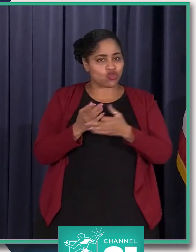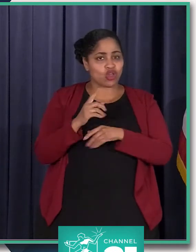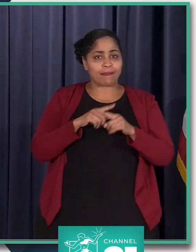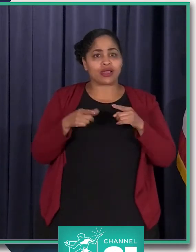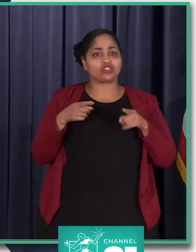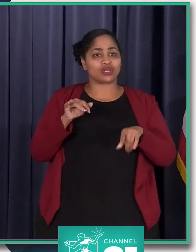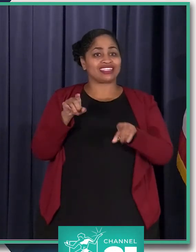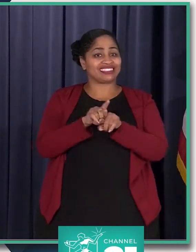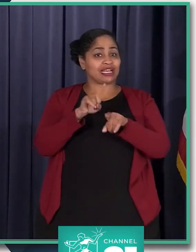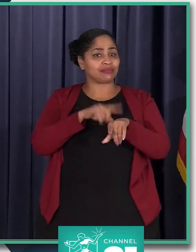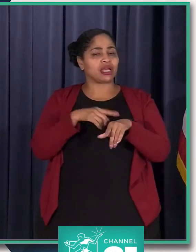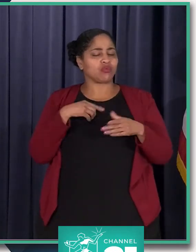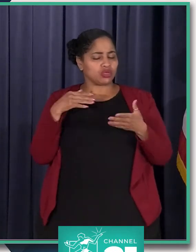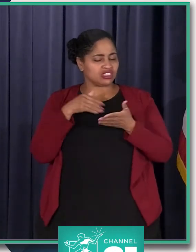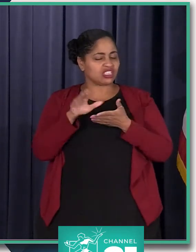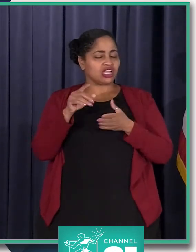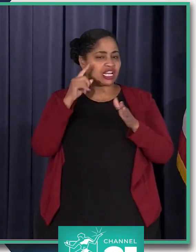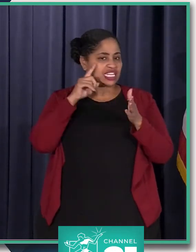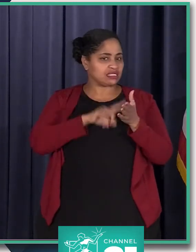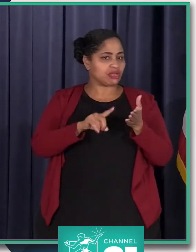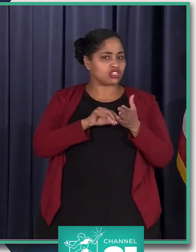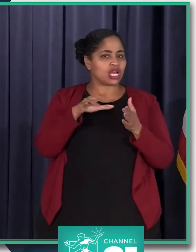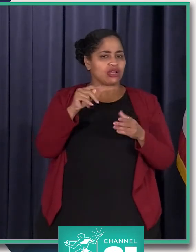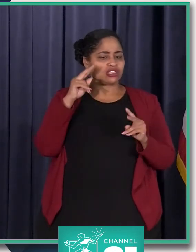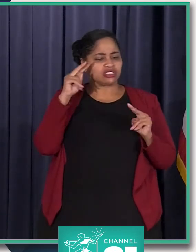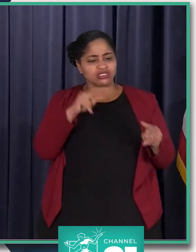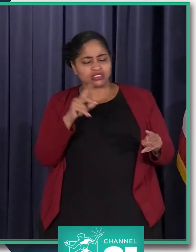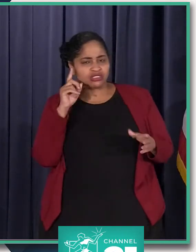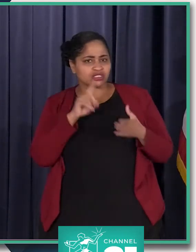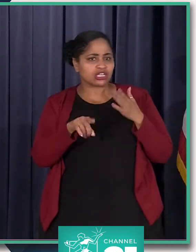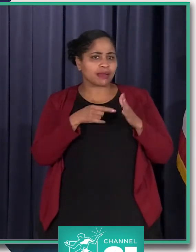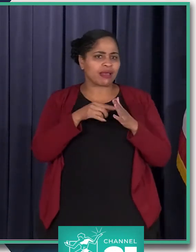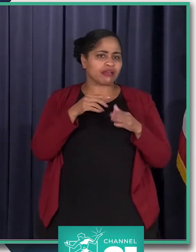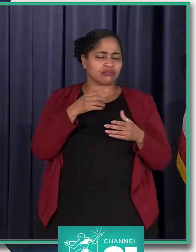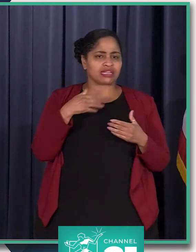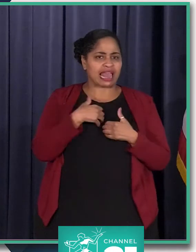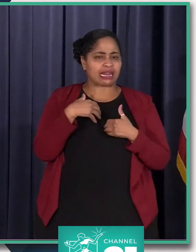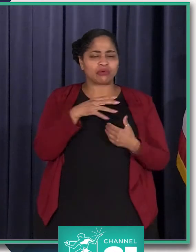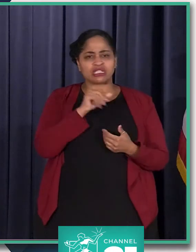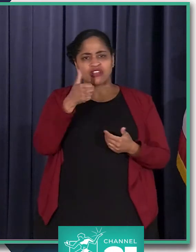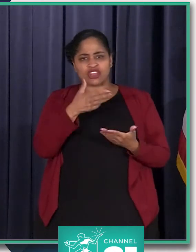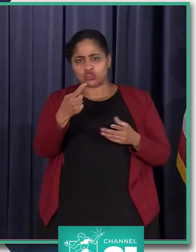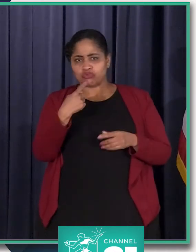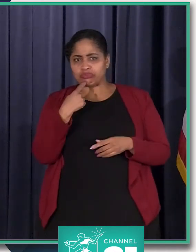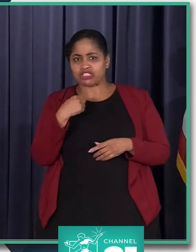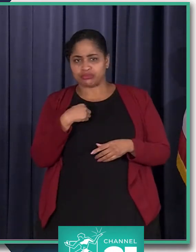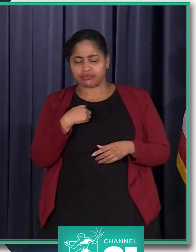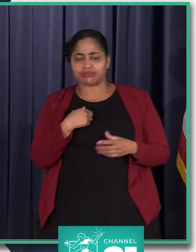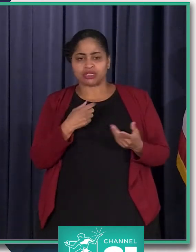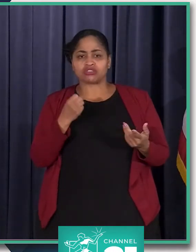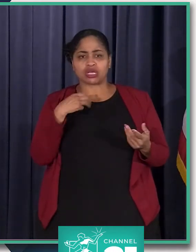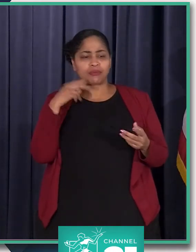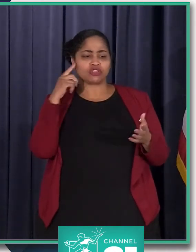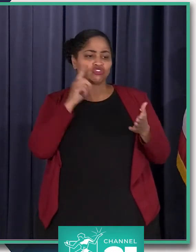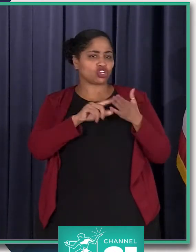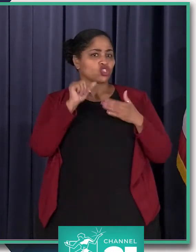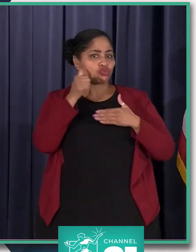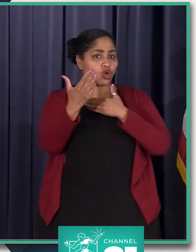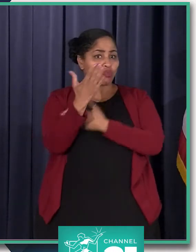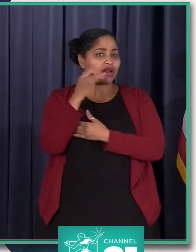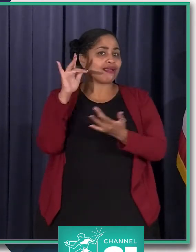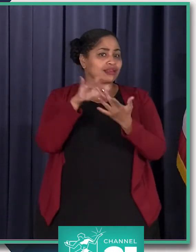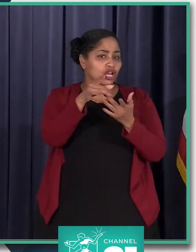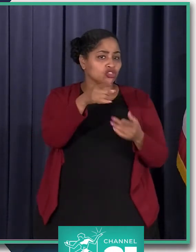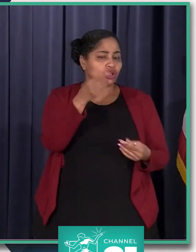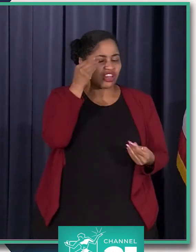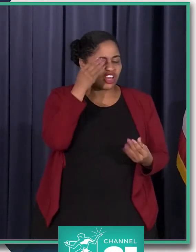meantime, we can definitely send an inspector out to check on the vermin and the other issues that you mentioned. So I will look into it at first thing in the morning and contact you and let you know